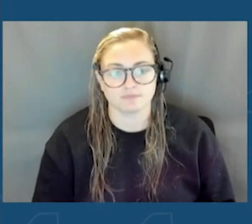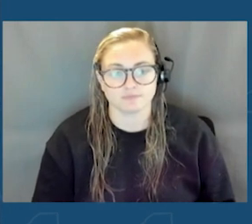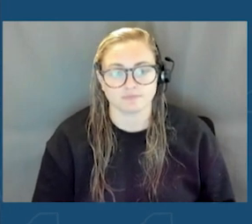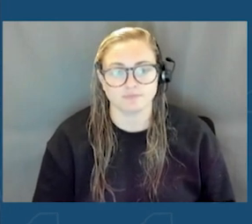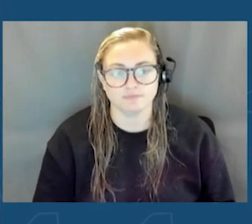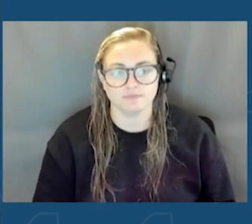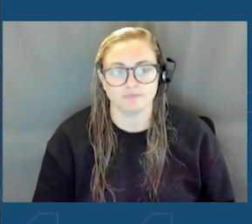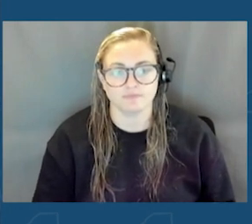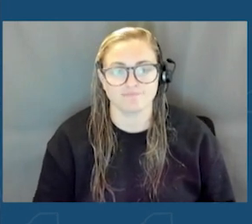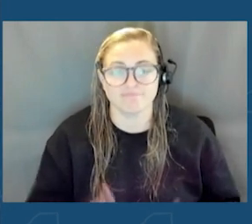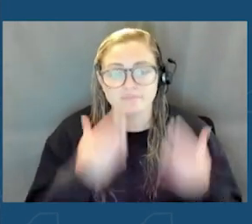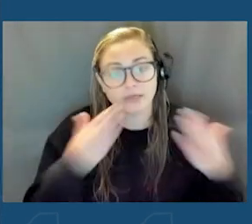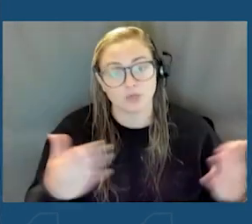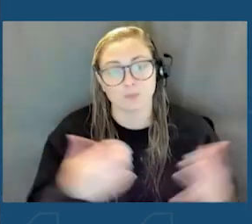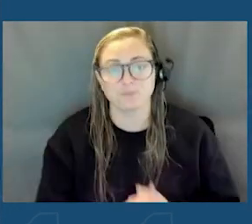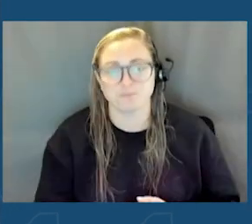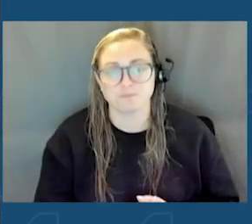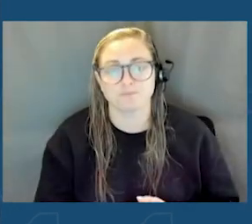Thank you.